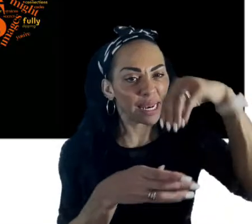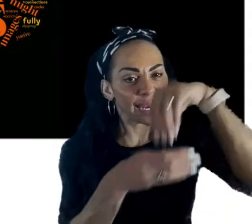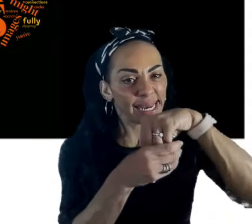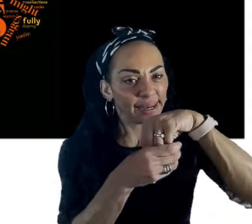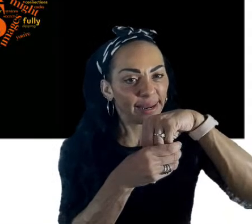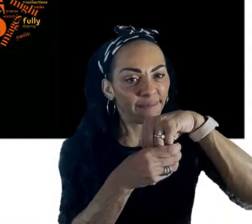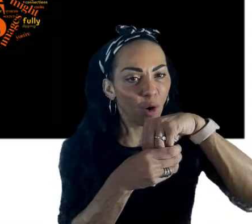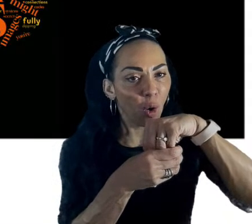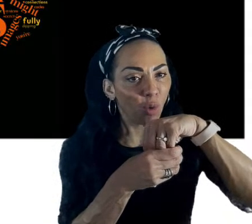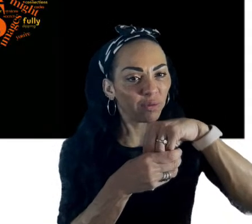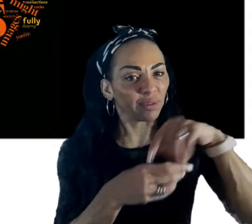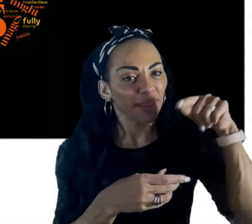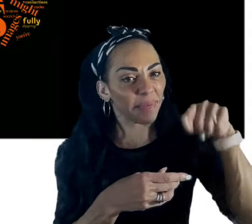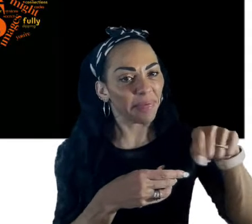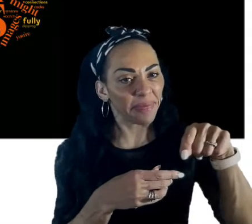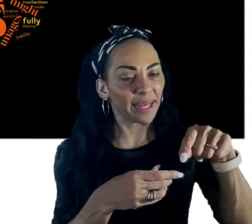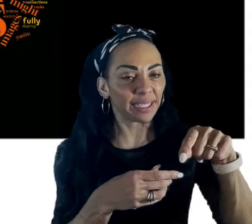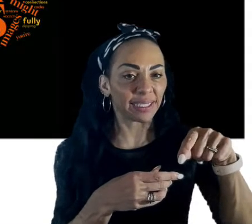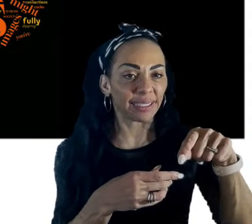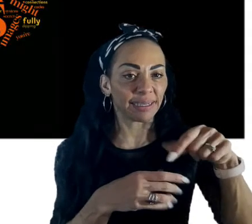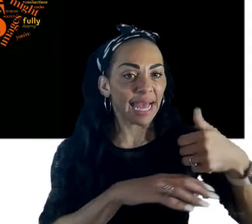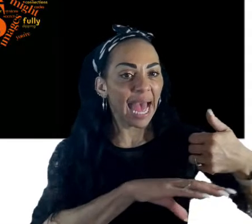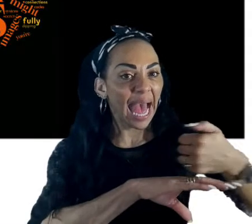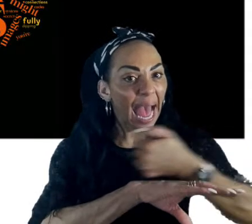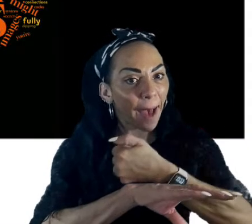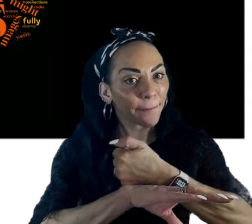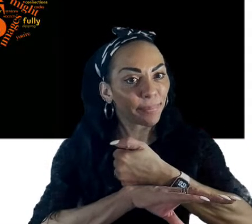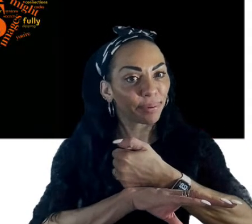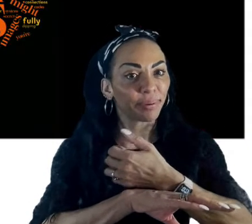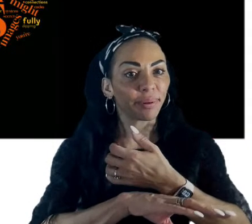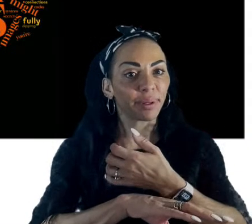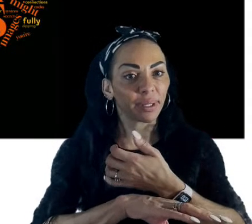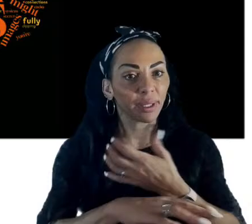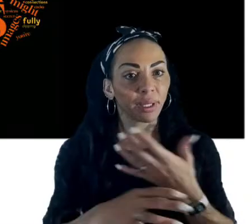I wanted to explore those kind of